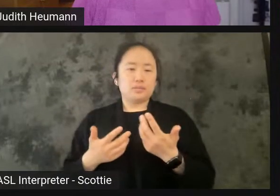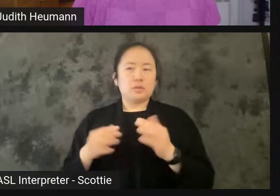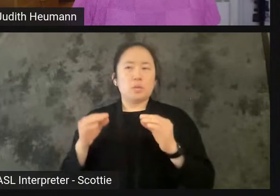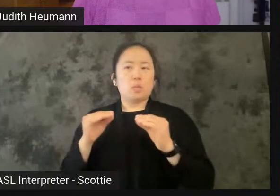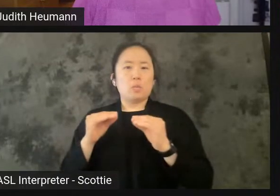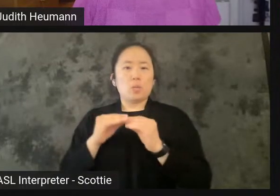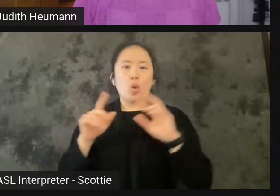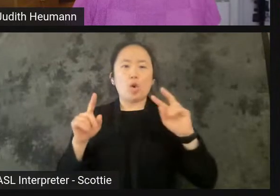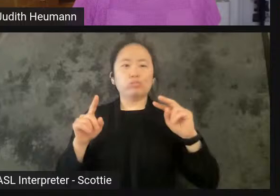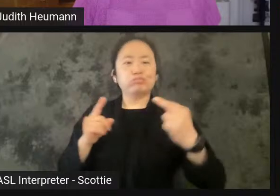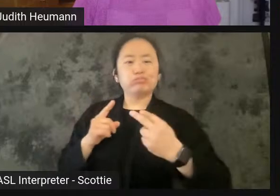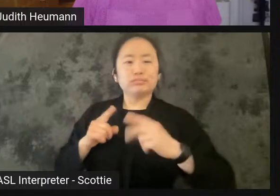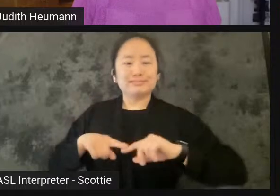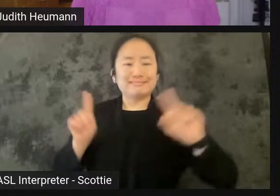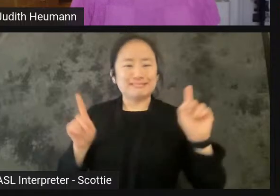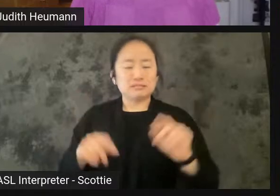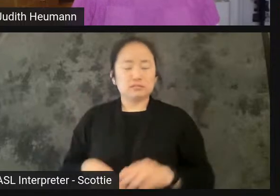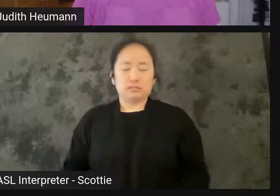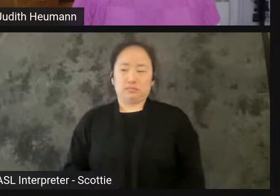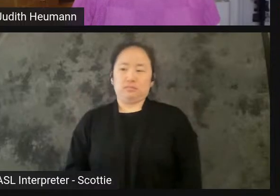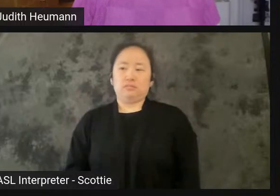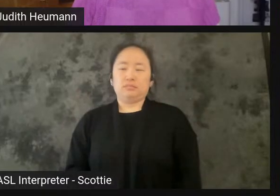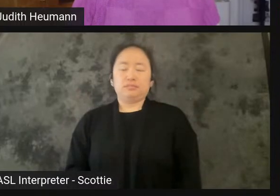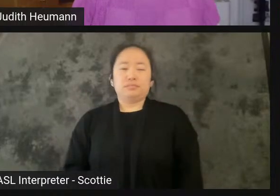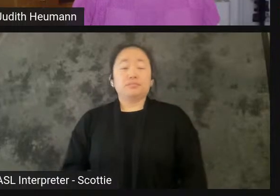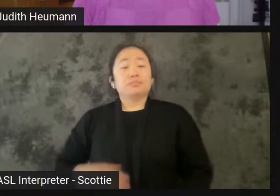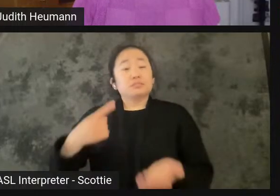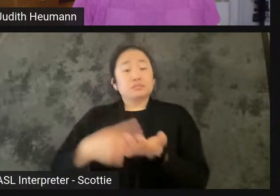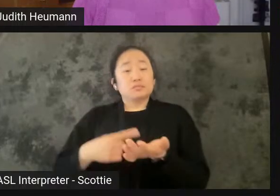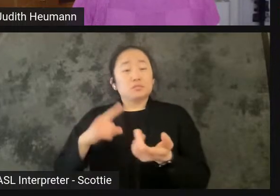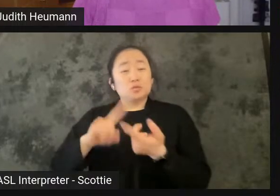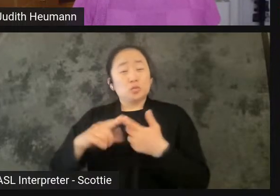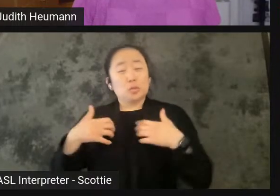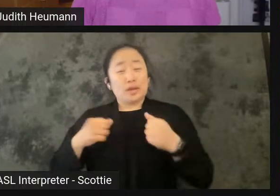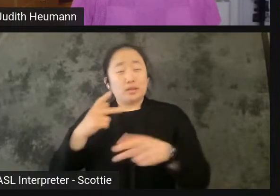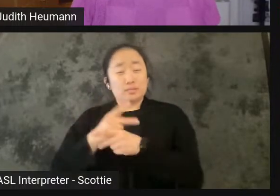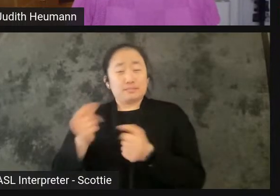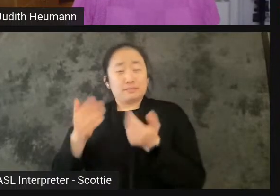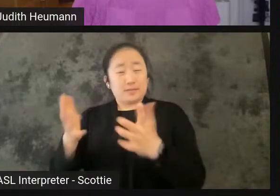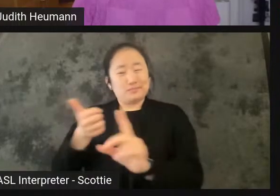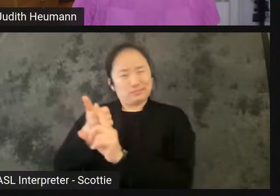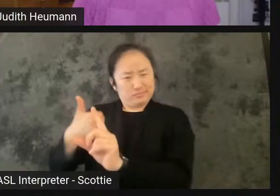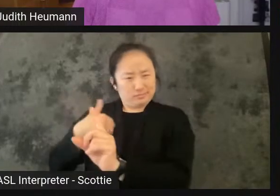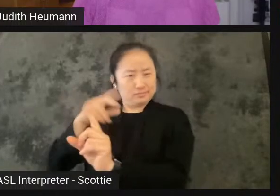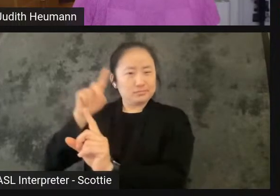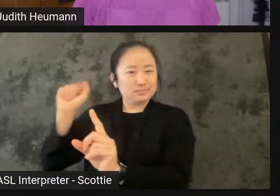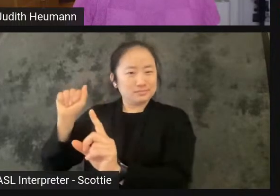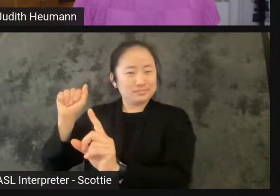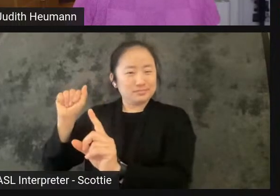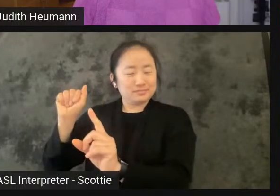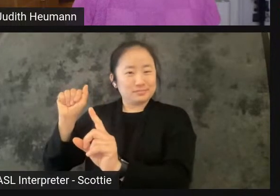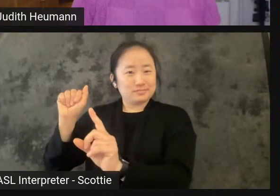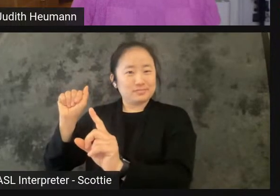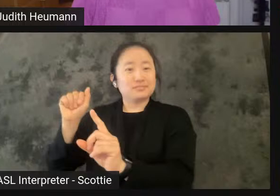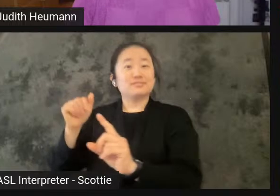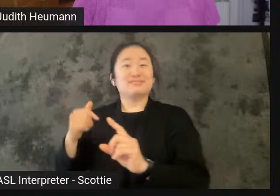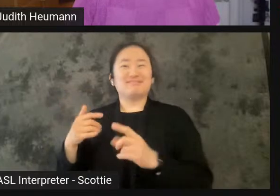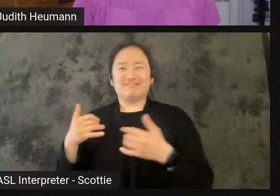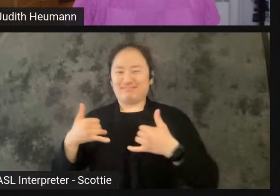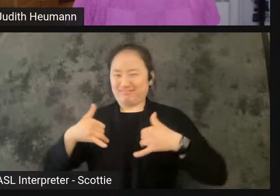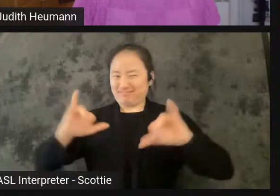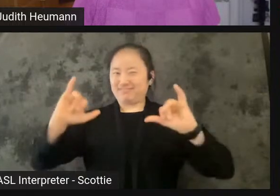when you talk to healthcare providers with disabilities, they're still disproportionately talking about